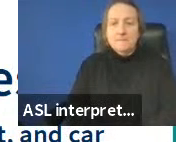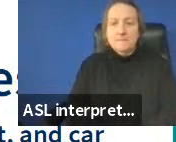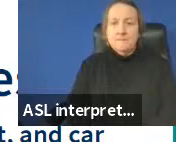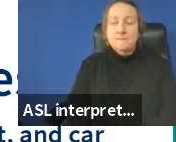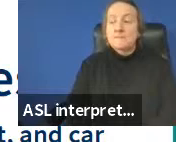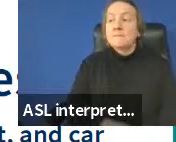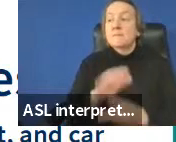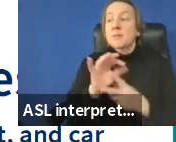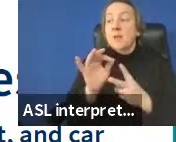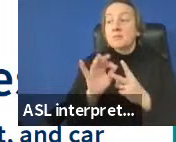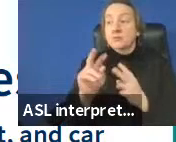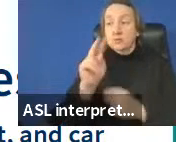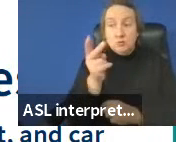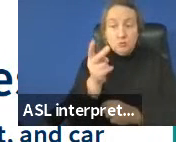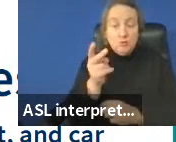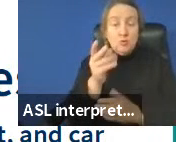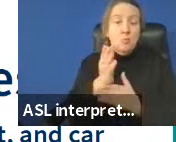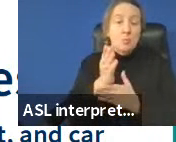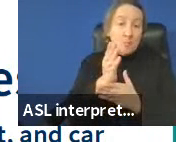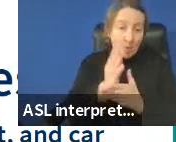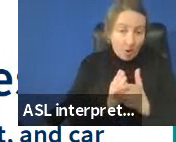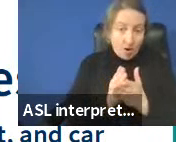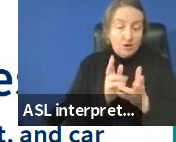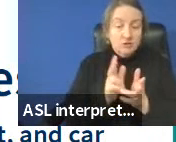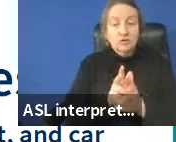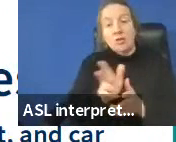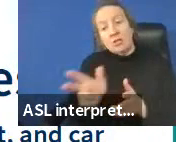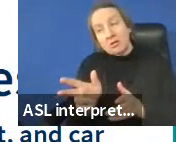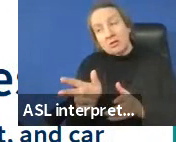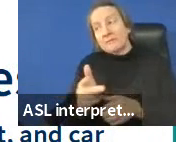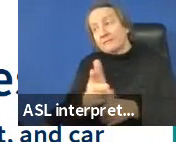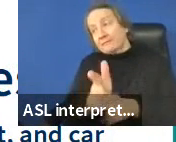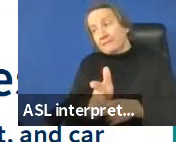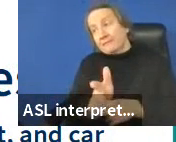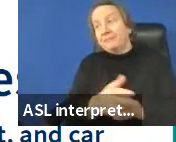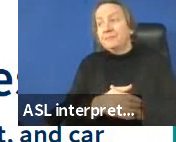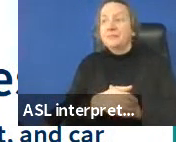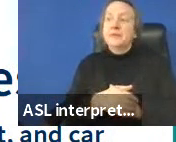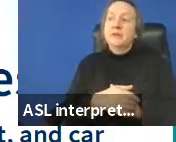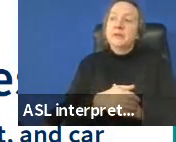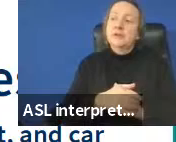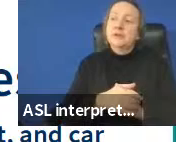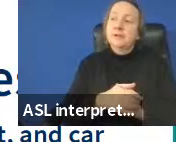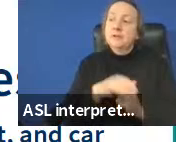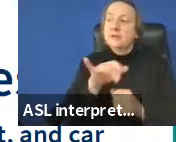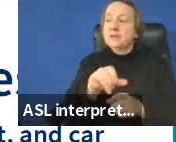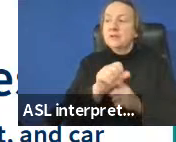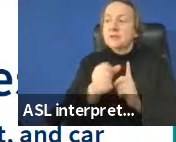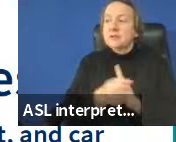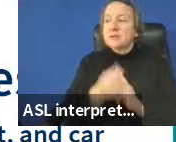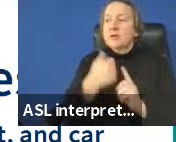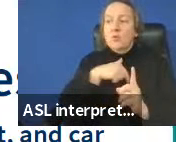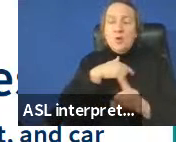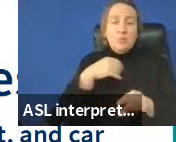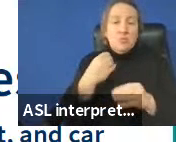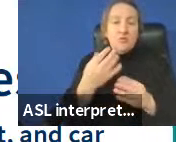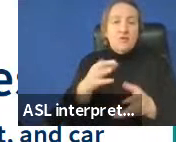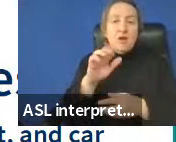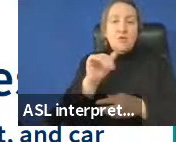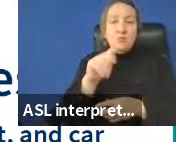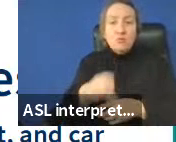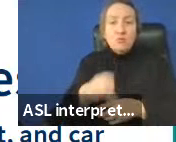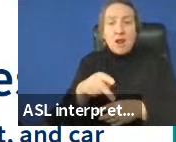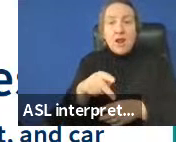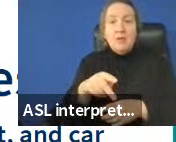Option 2 is a partial interchange. In this case, we are providing ramps to and